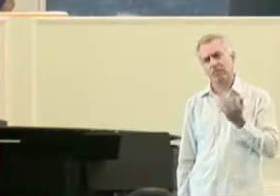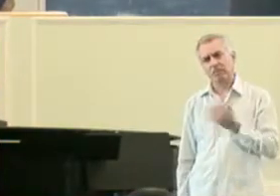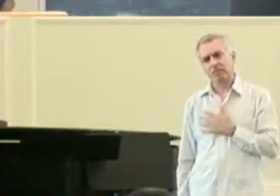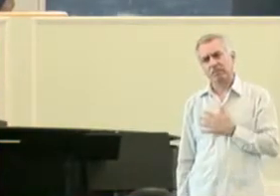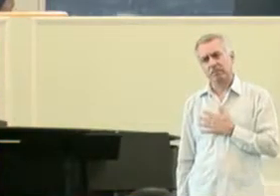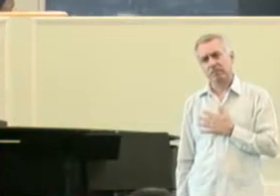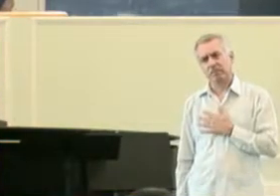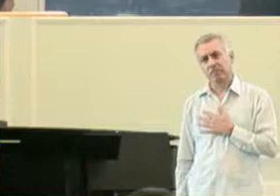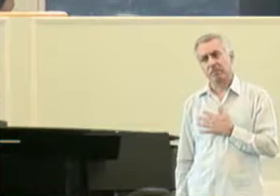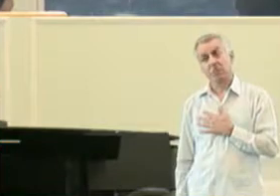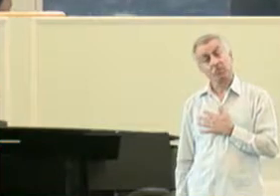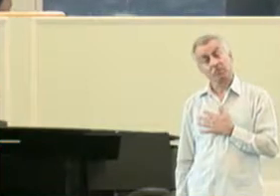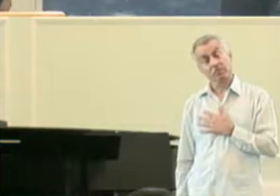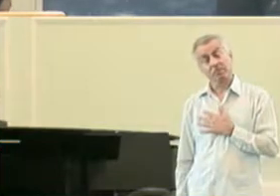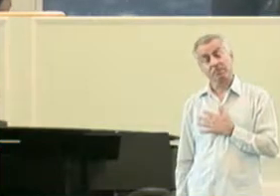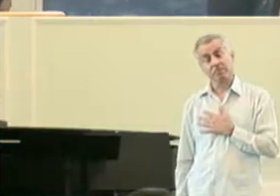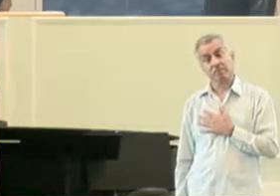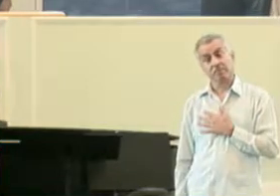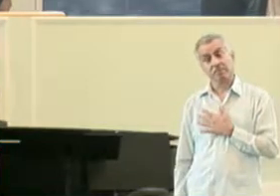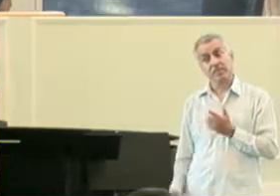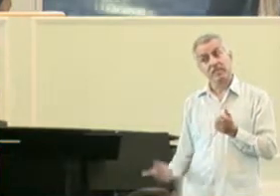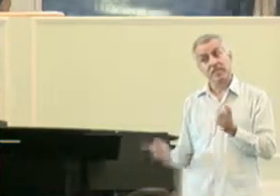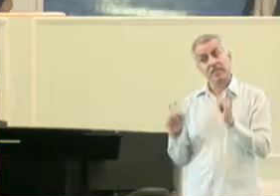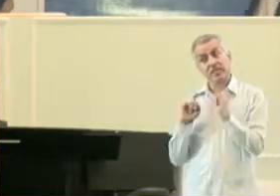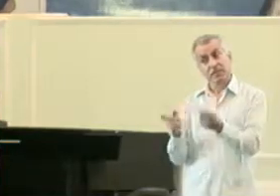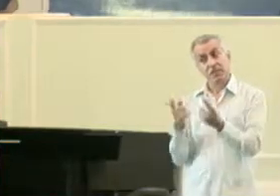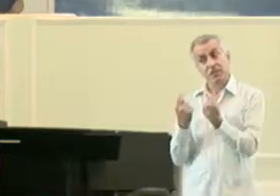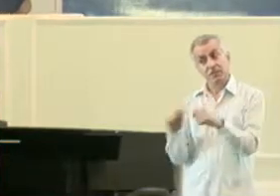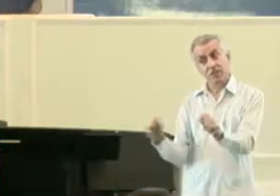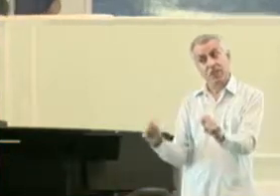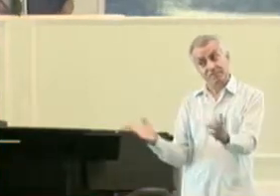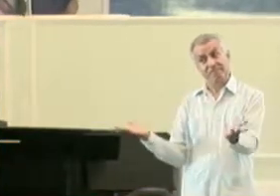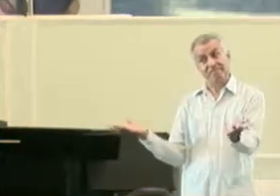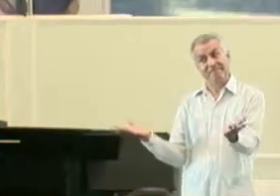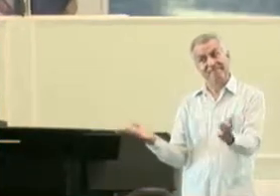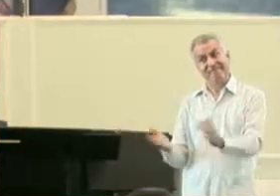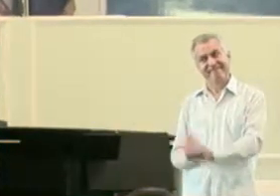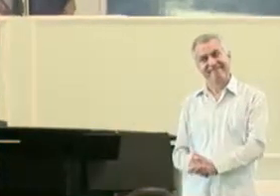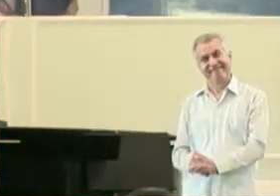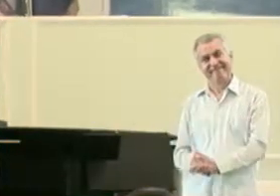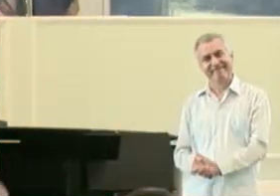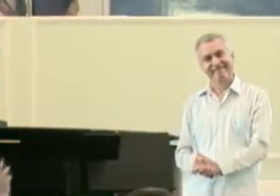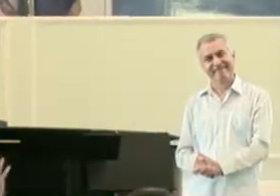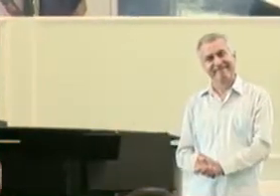Maybe it's time to do it. Amen? Amen? So,